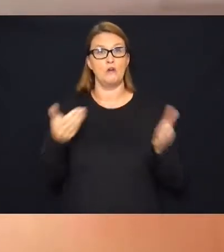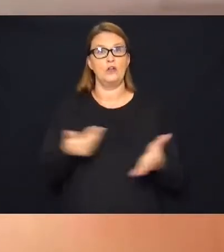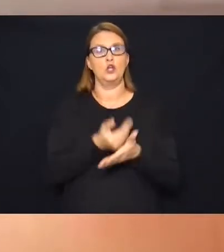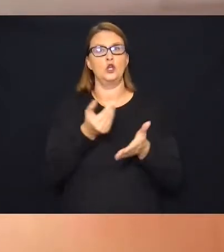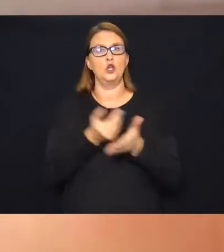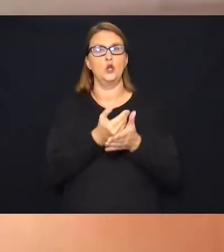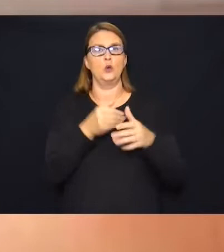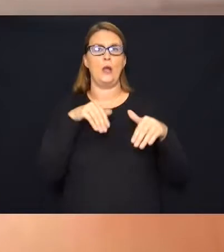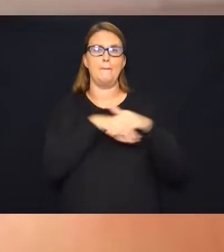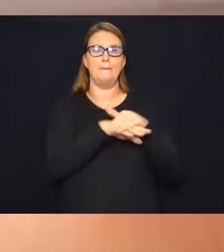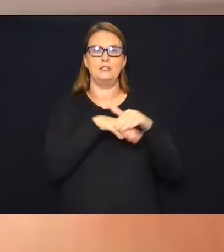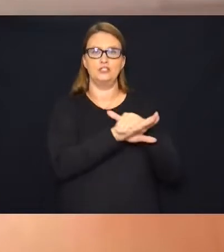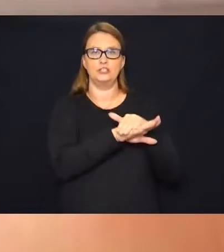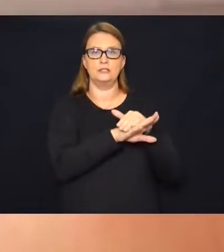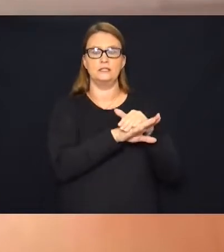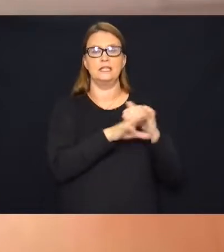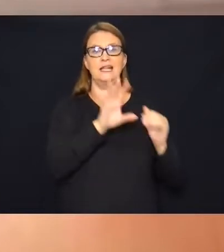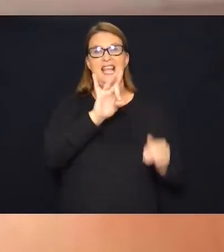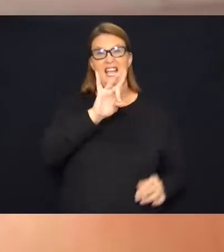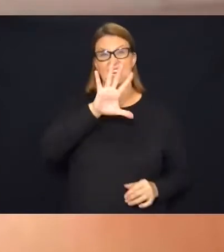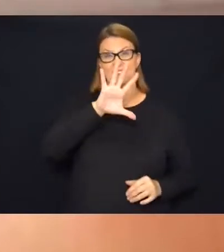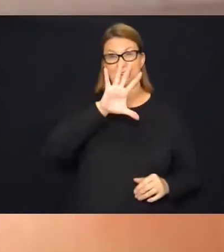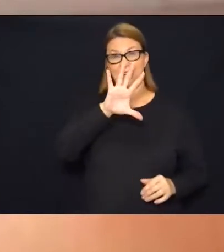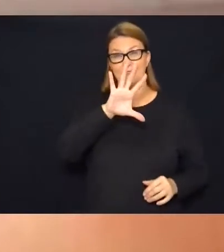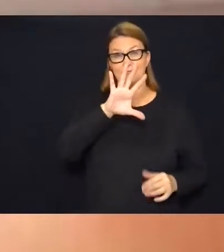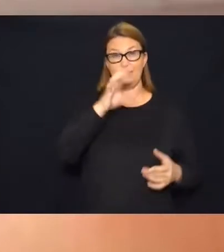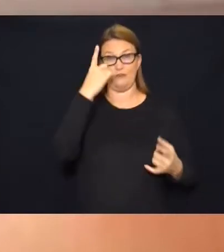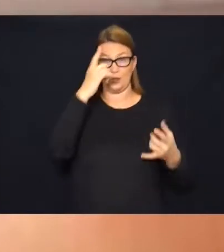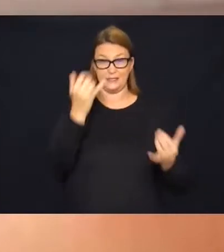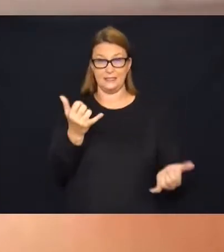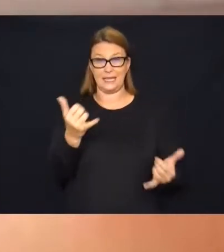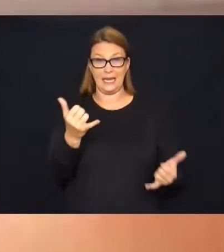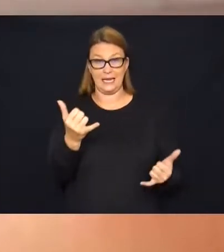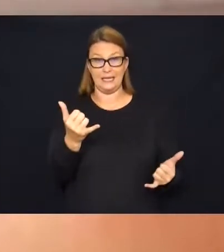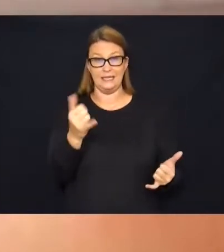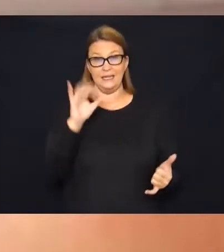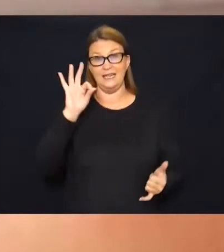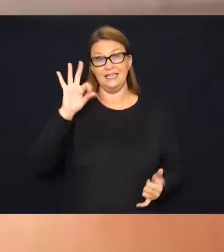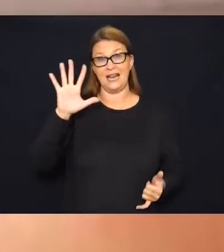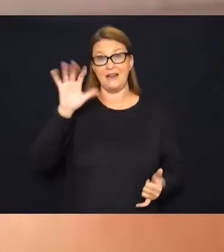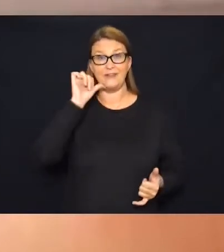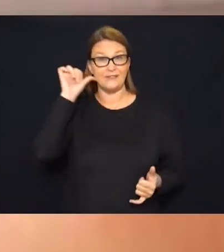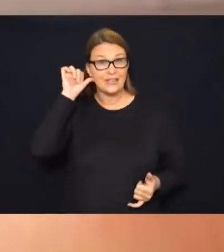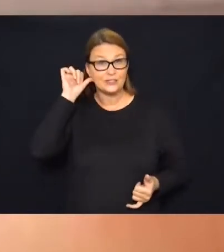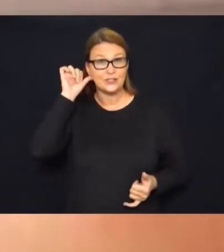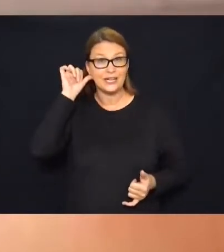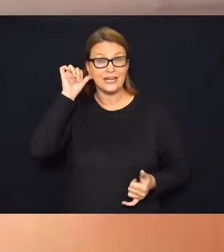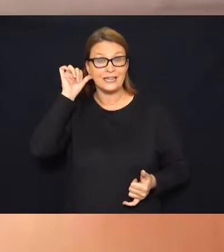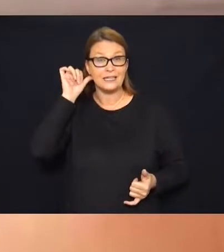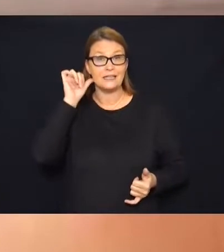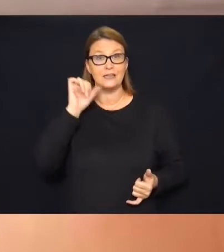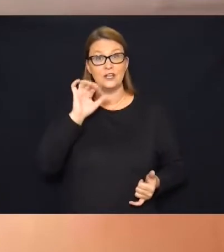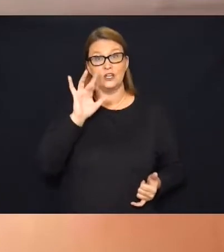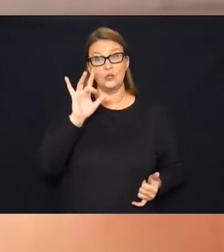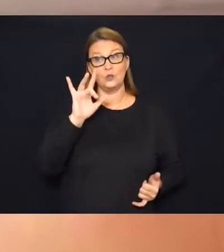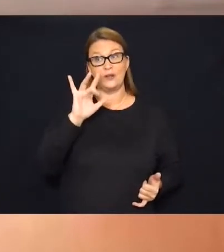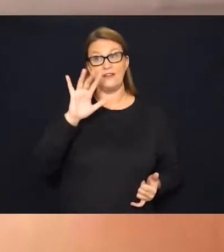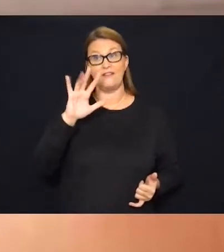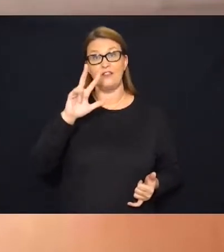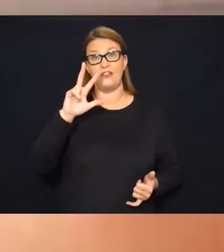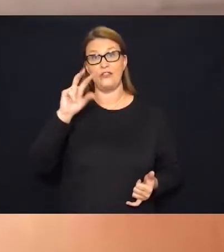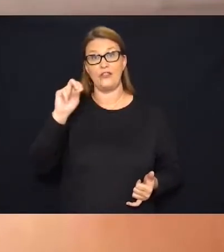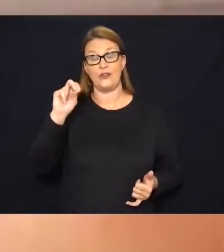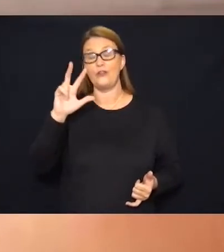admissions. 85 for today, 95 yesterday. That's 25 and